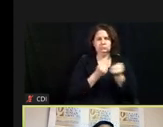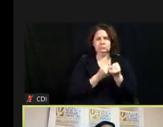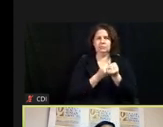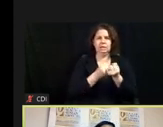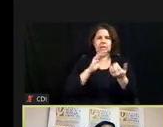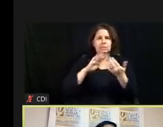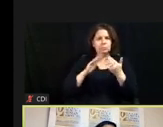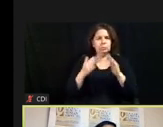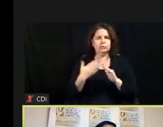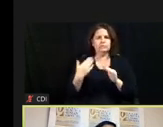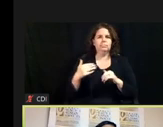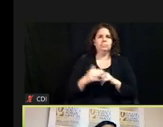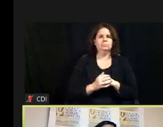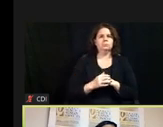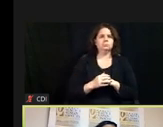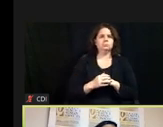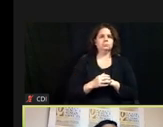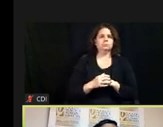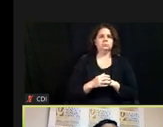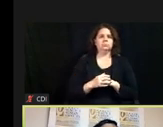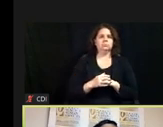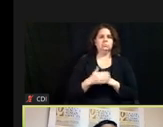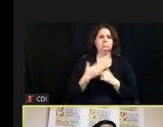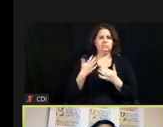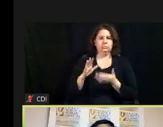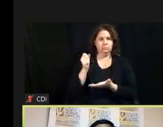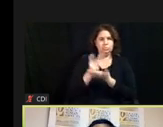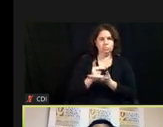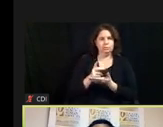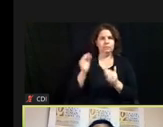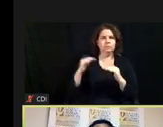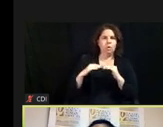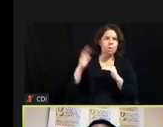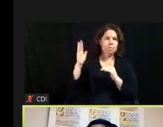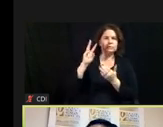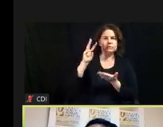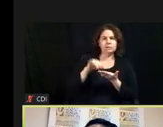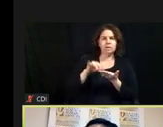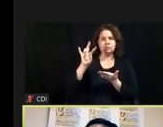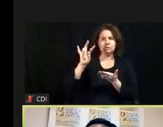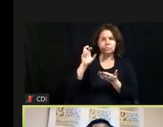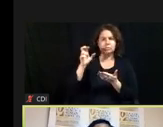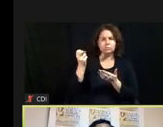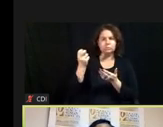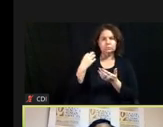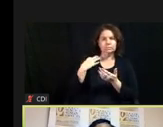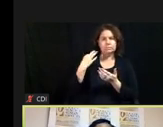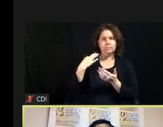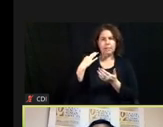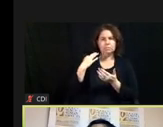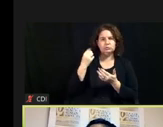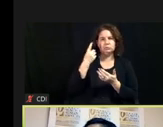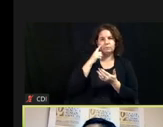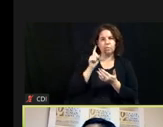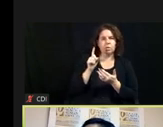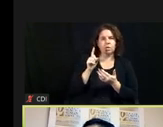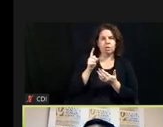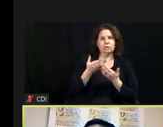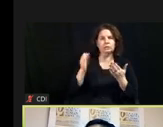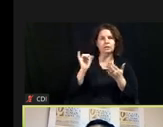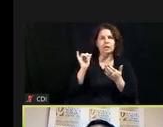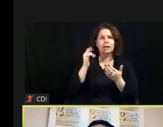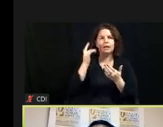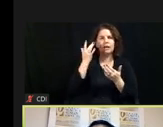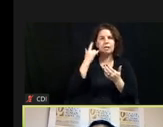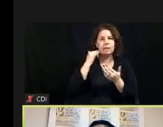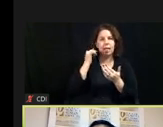and they have approved over 6,000 applications for programs such as CalFresh and Medi-Cal.